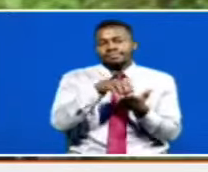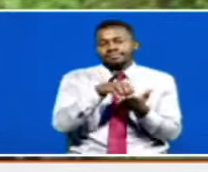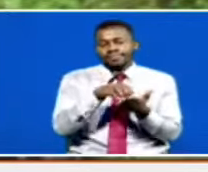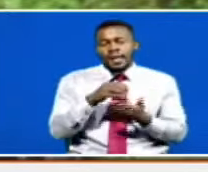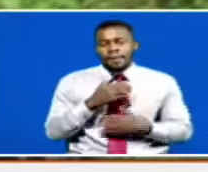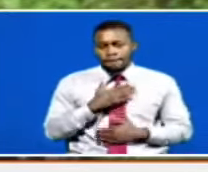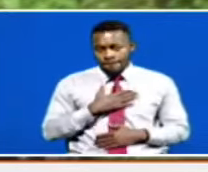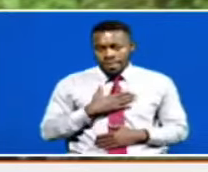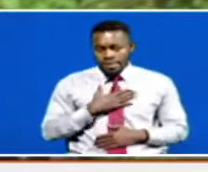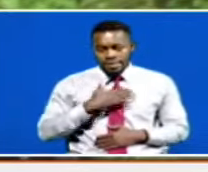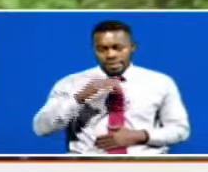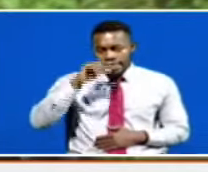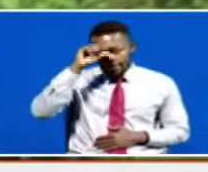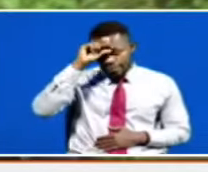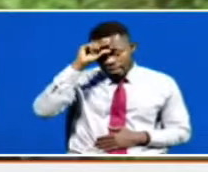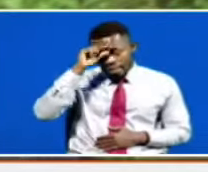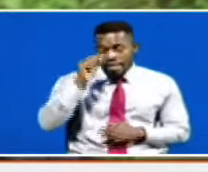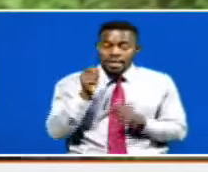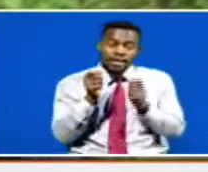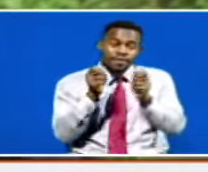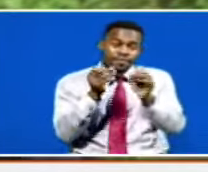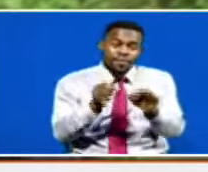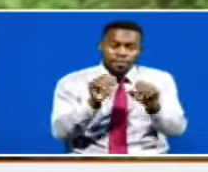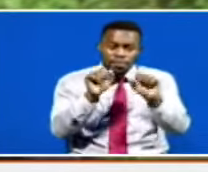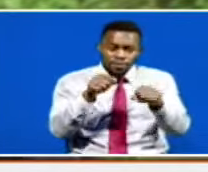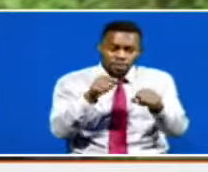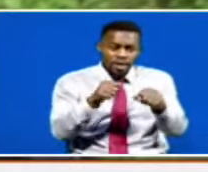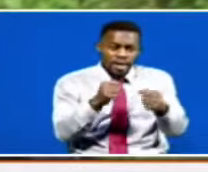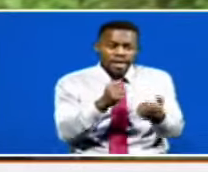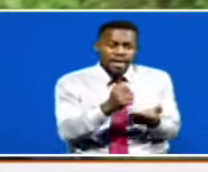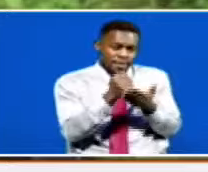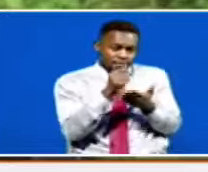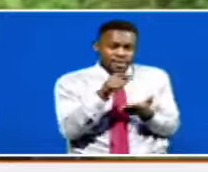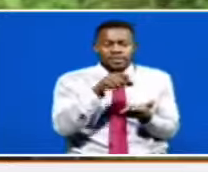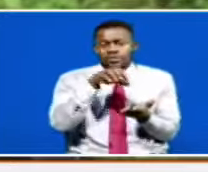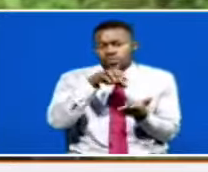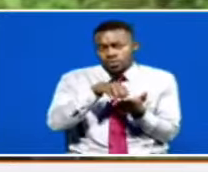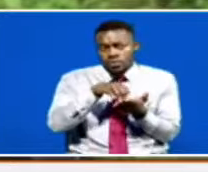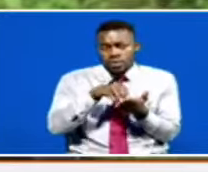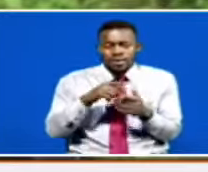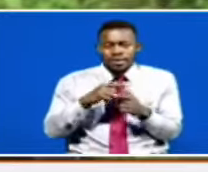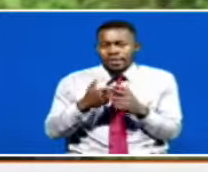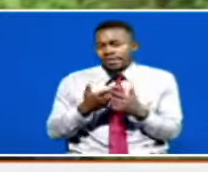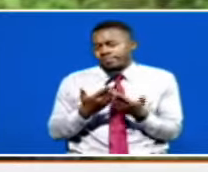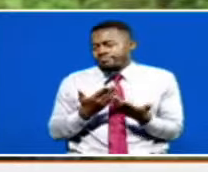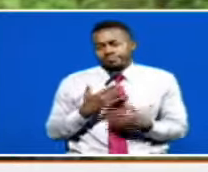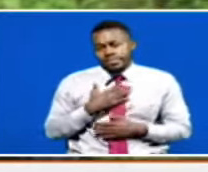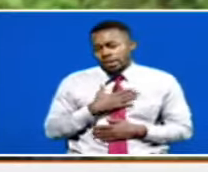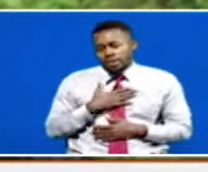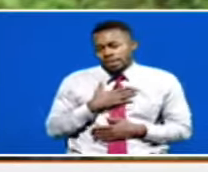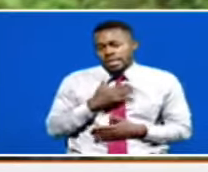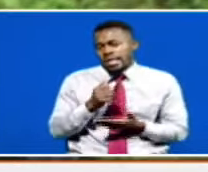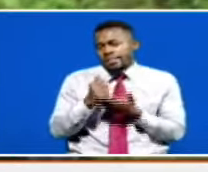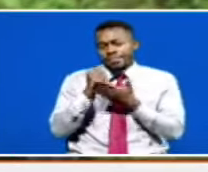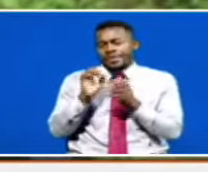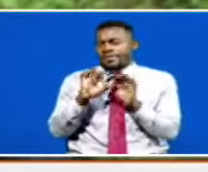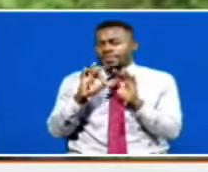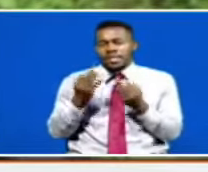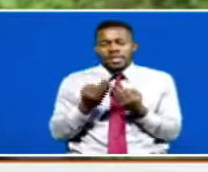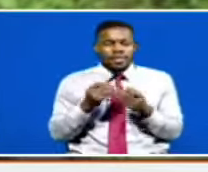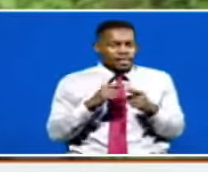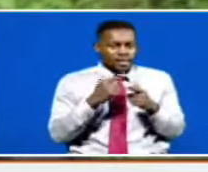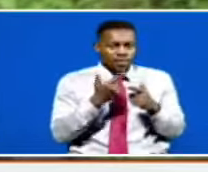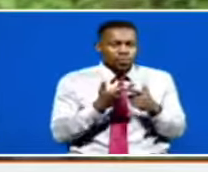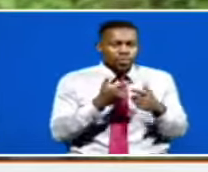yetu kama inaweza kutusaidia, saidie watu wa familia tukaweze kutoa